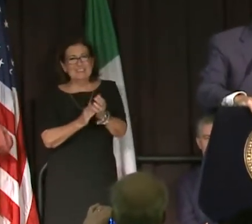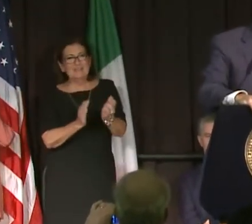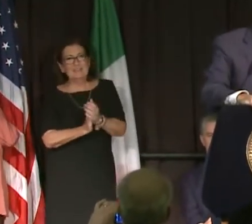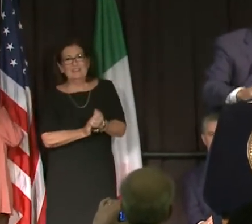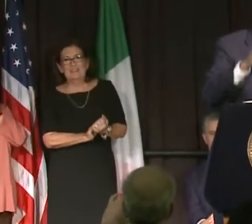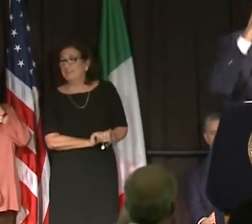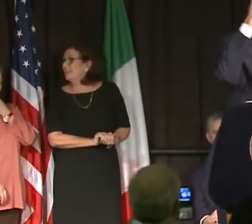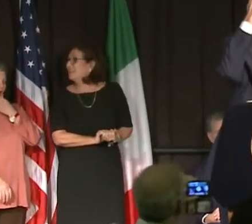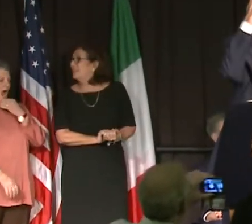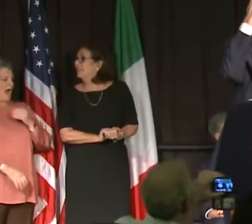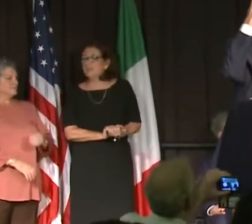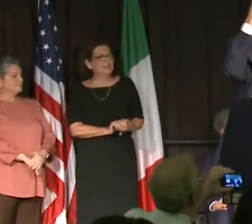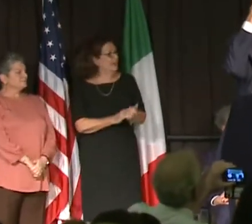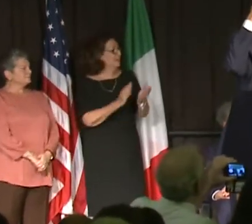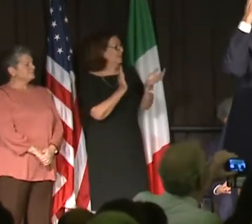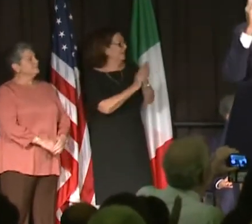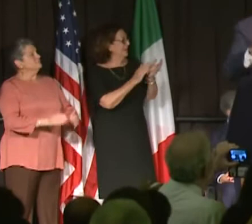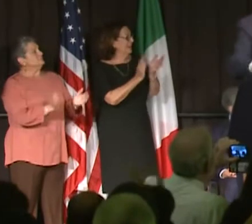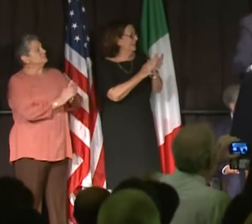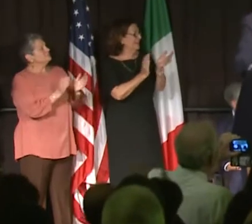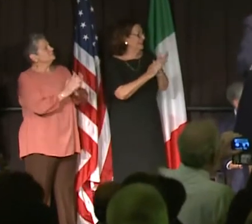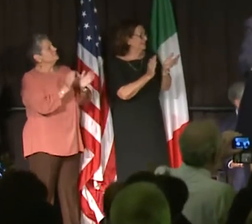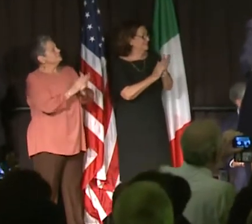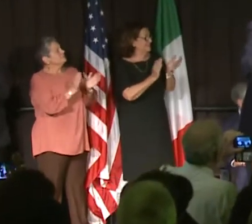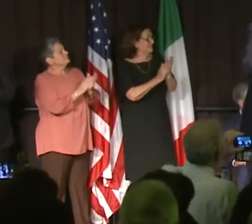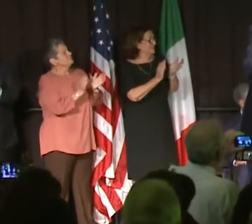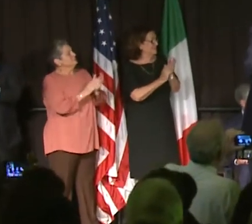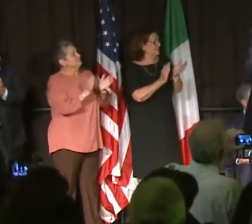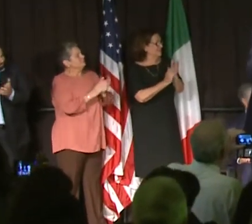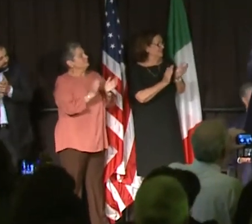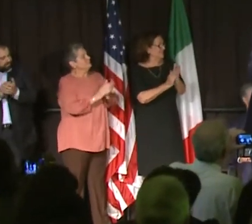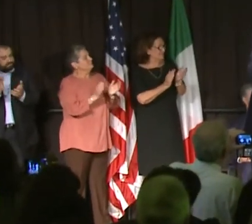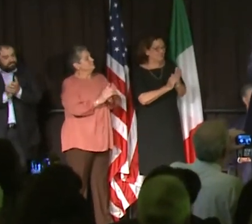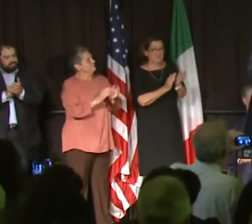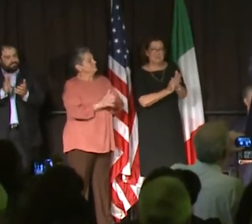Our Fire Commissioner, Dan Nigro.